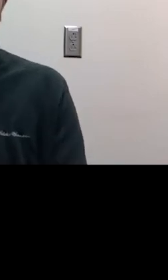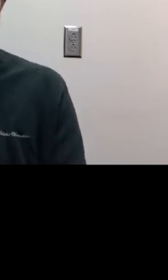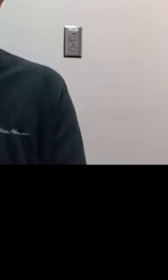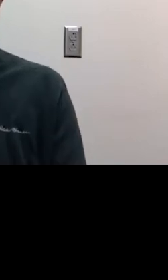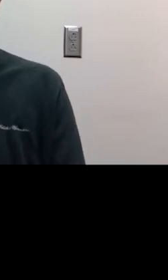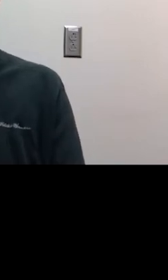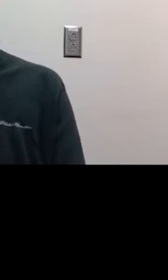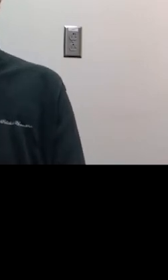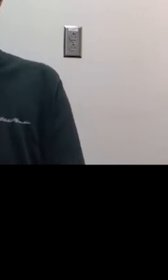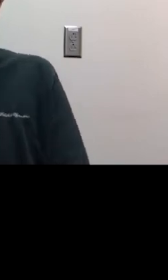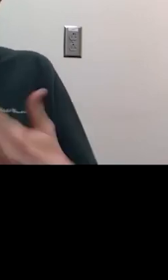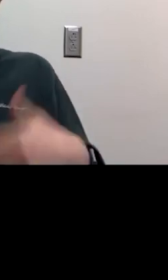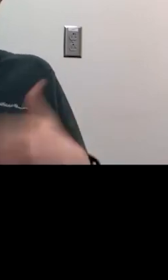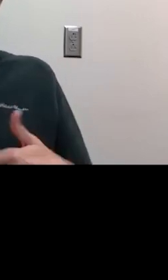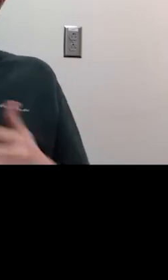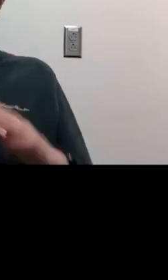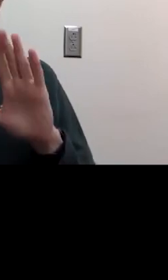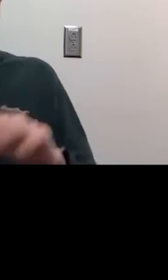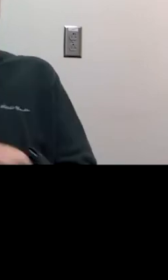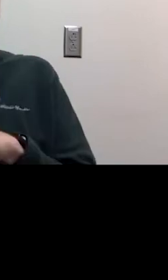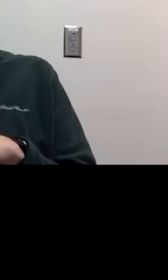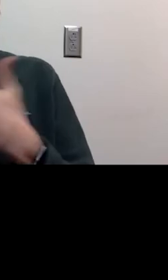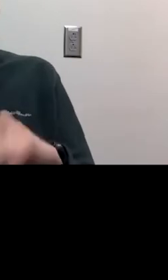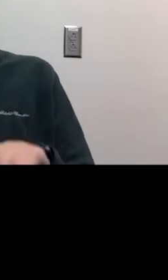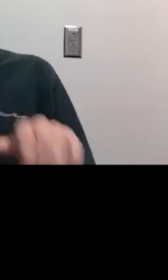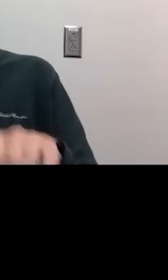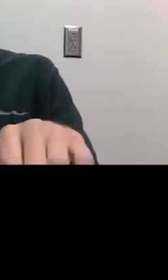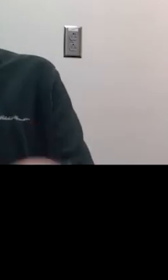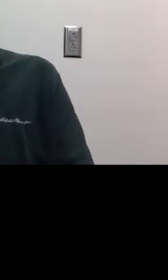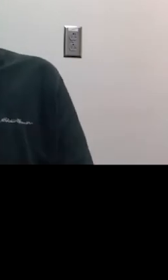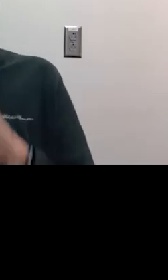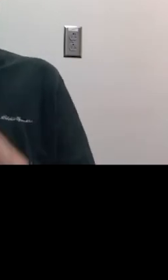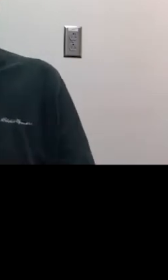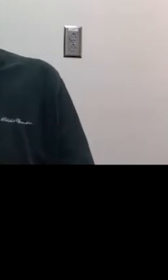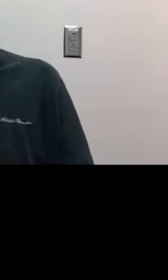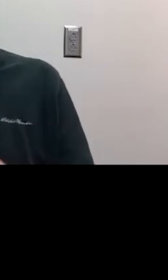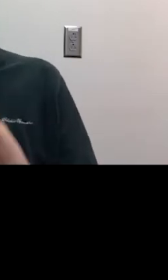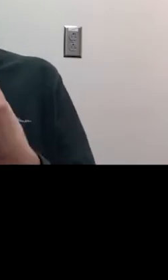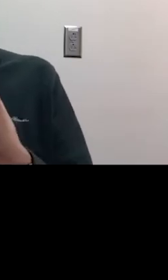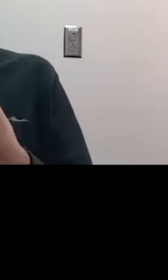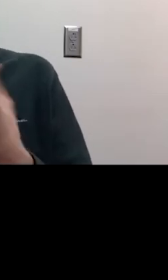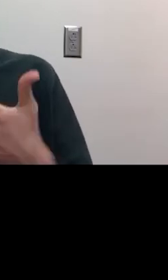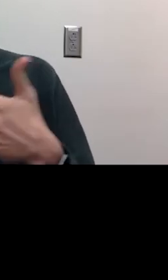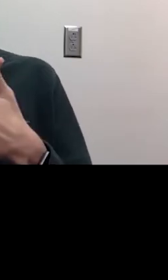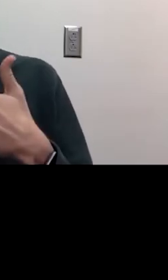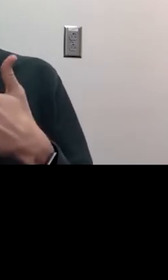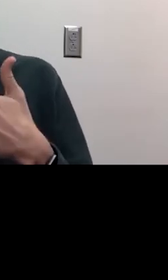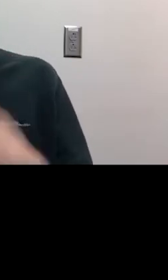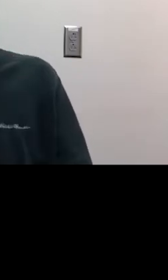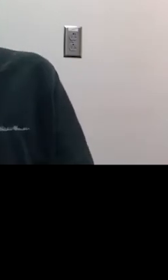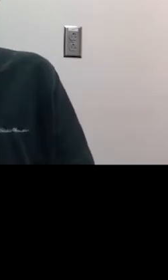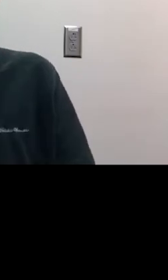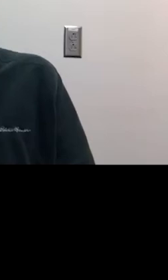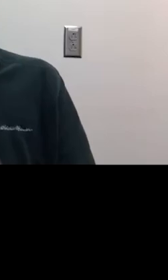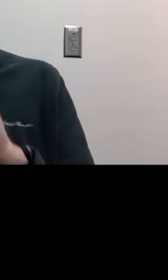think that there's some good work that needs to be done related to thinking about what the outcomes are that